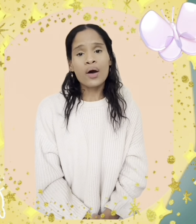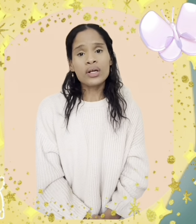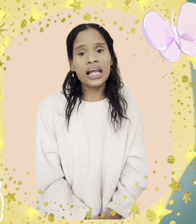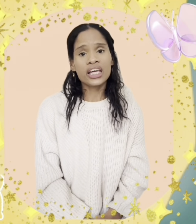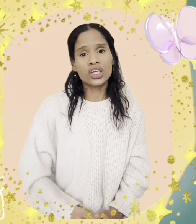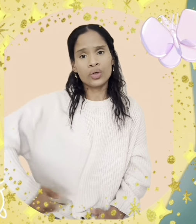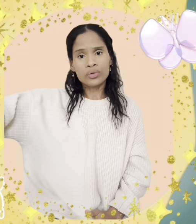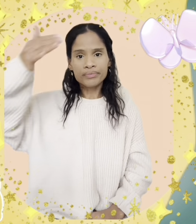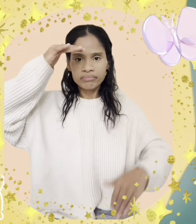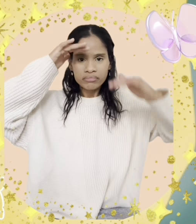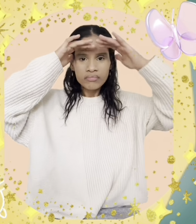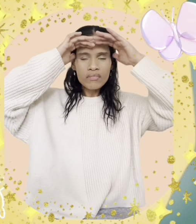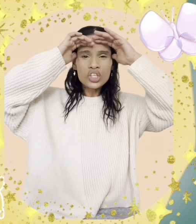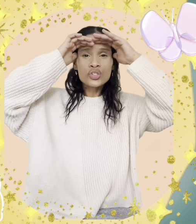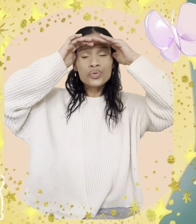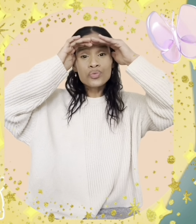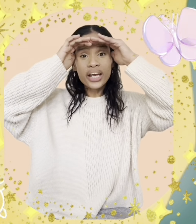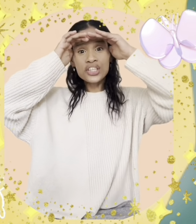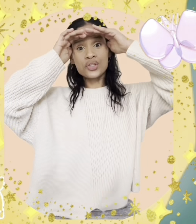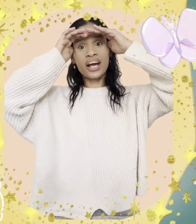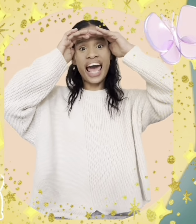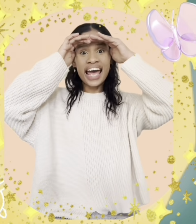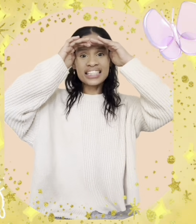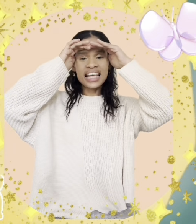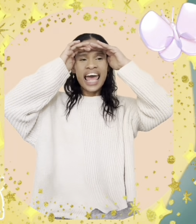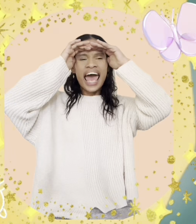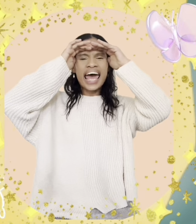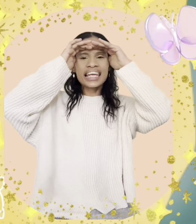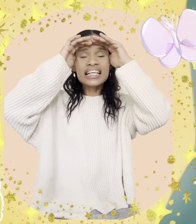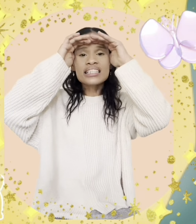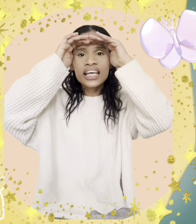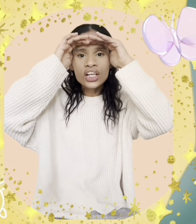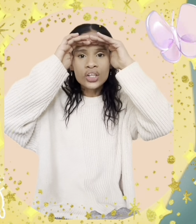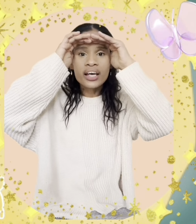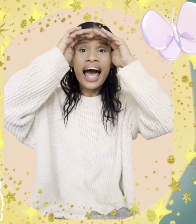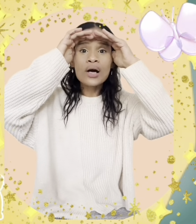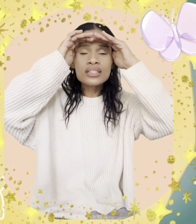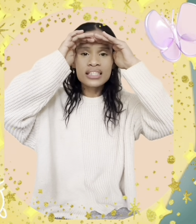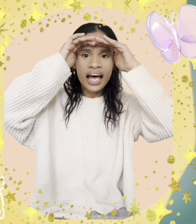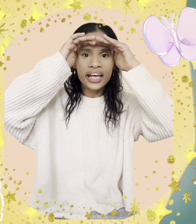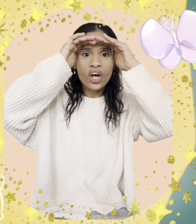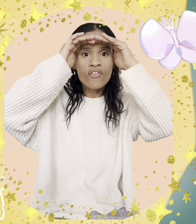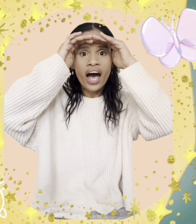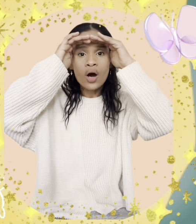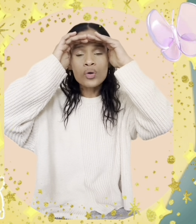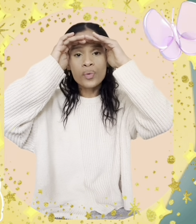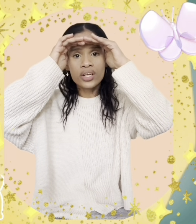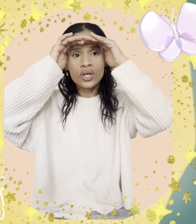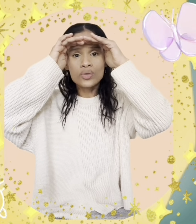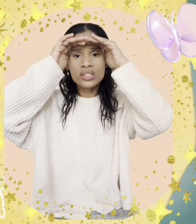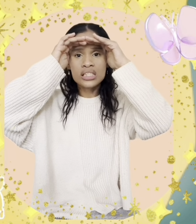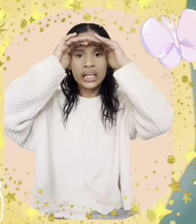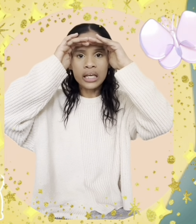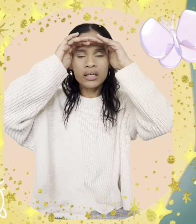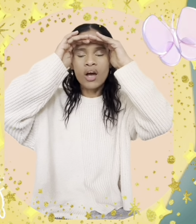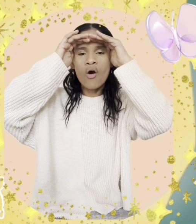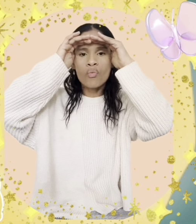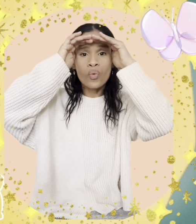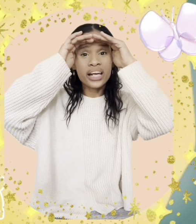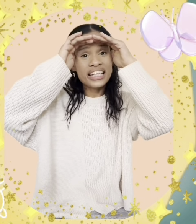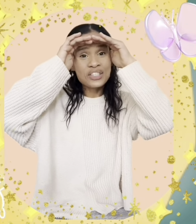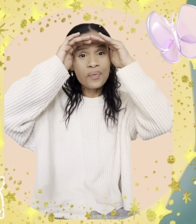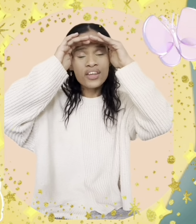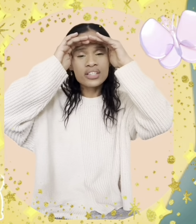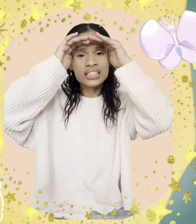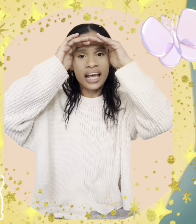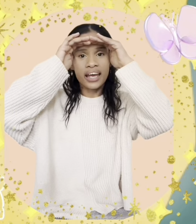Now, I would like you to raise your hands and let's take a look outside of our window to see